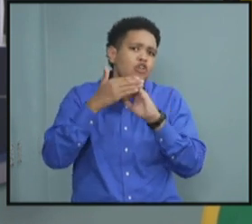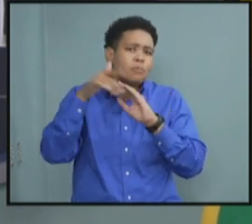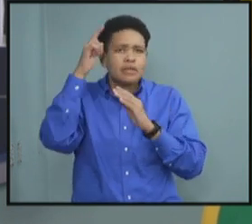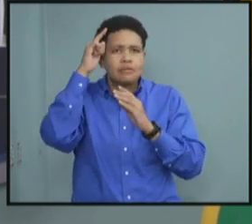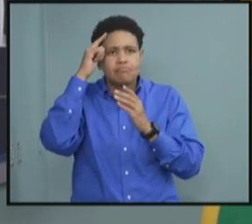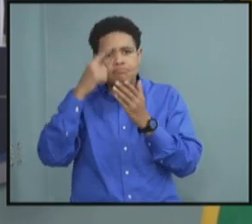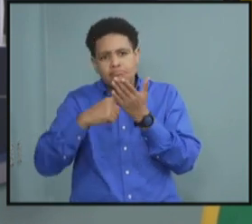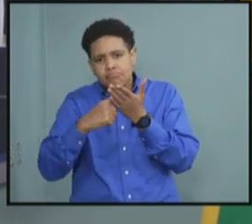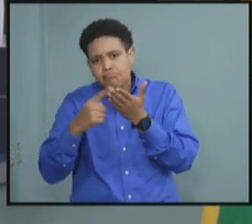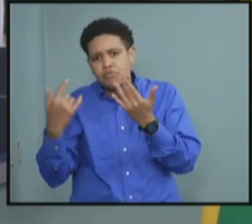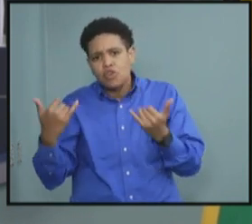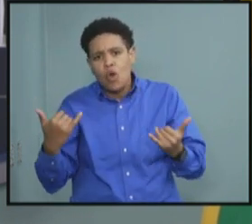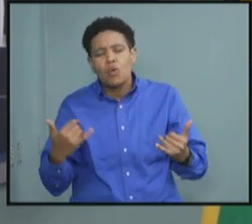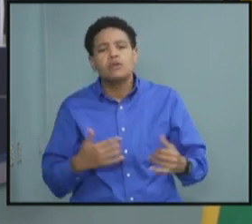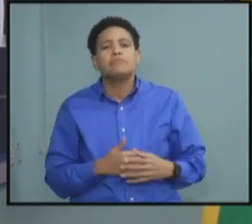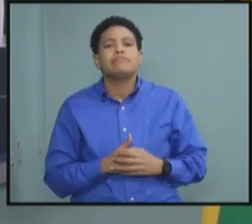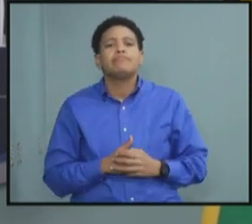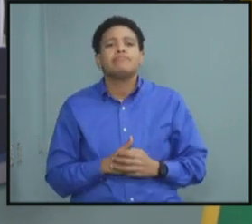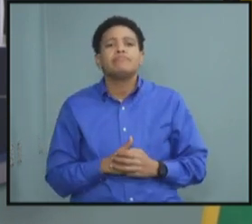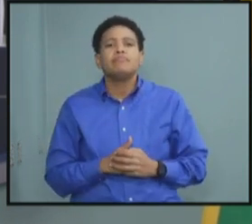Jamaica. So let me